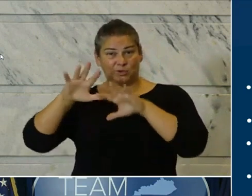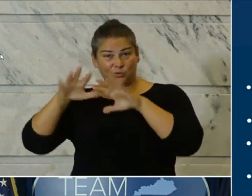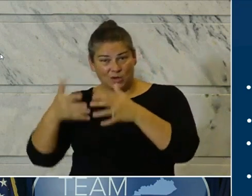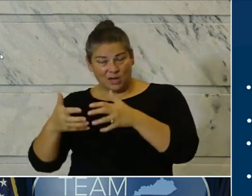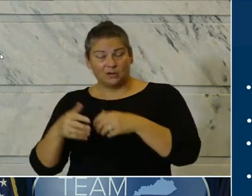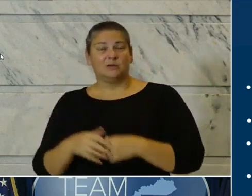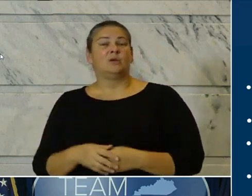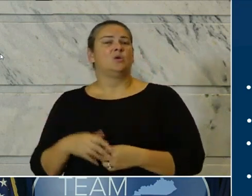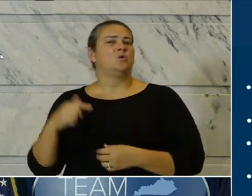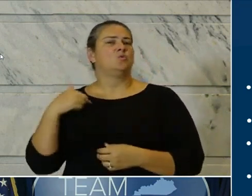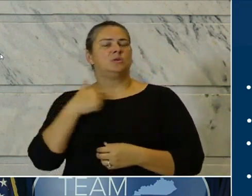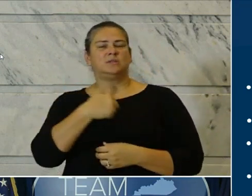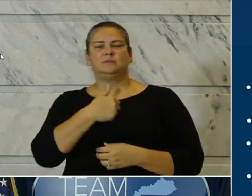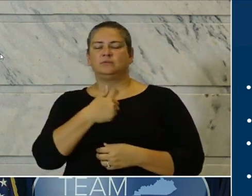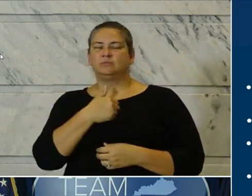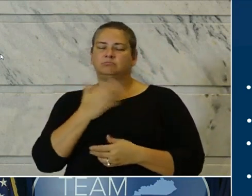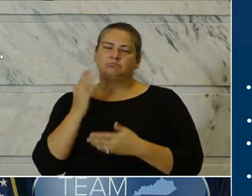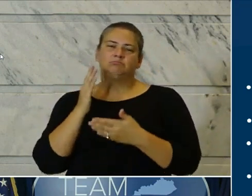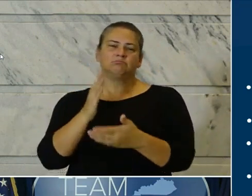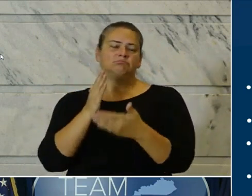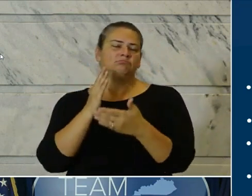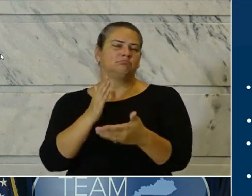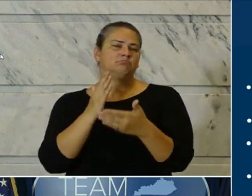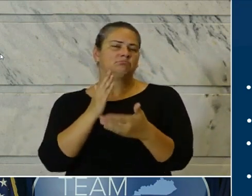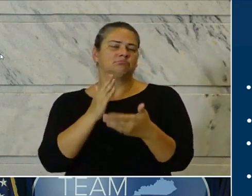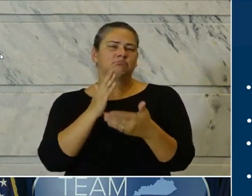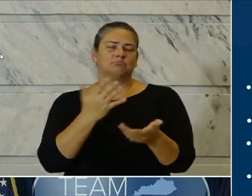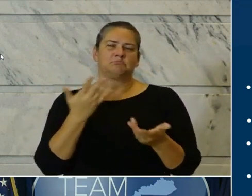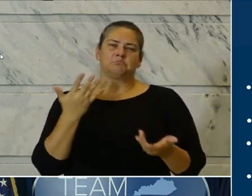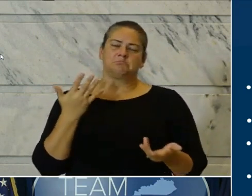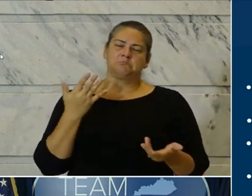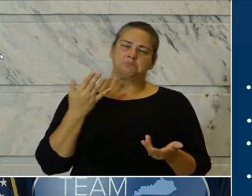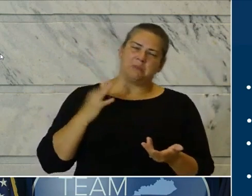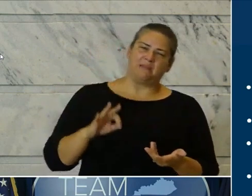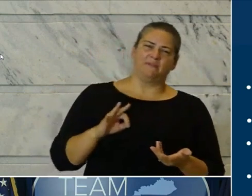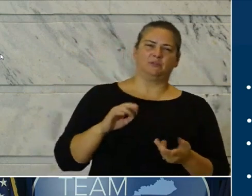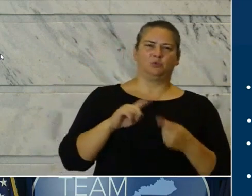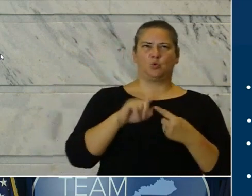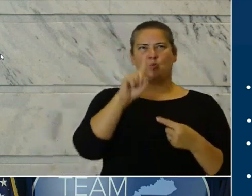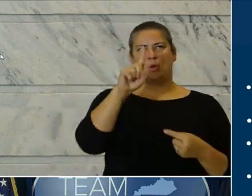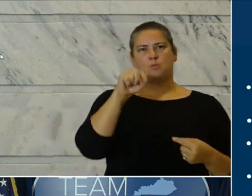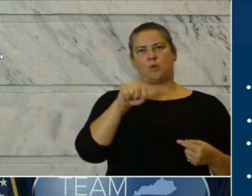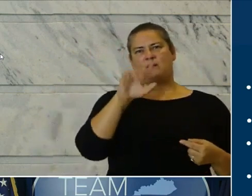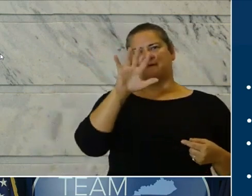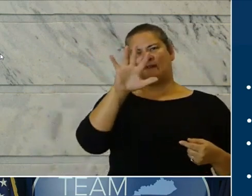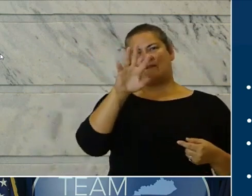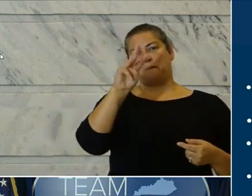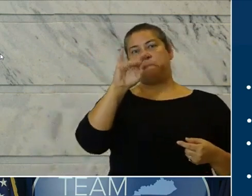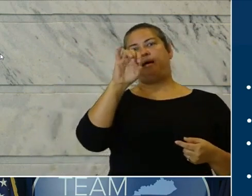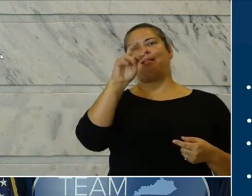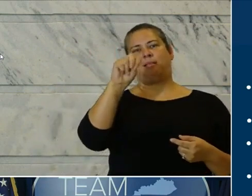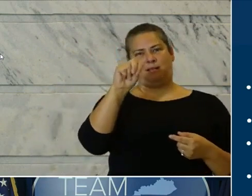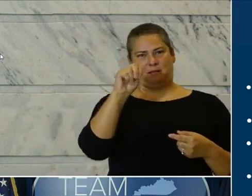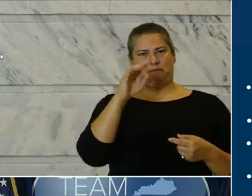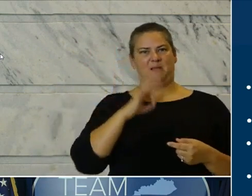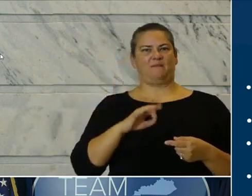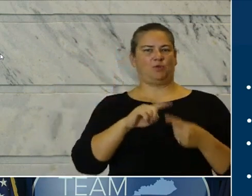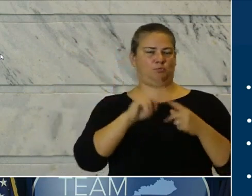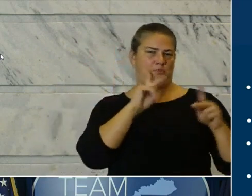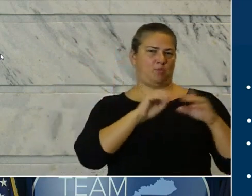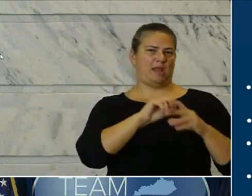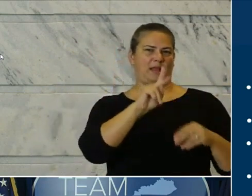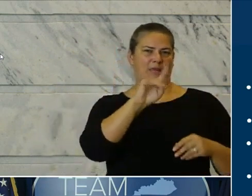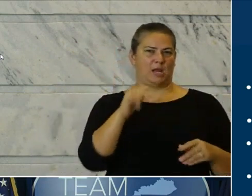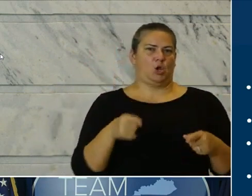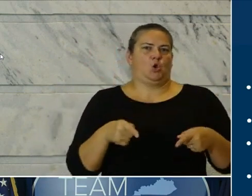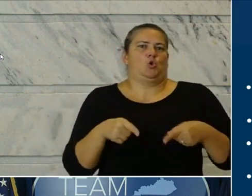delivered benefits to about another 1.4, 1.5 million benefits to individuals in Kentucky during